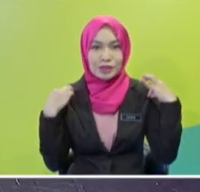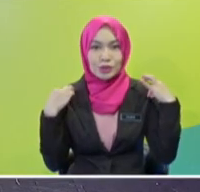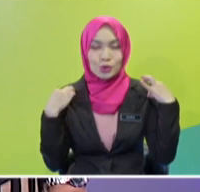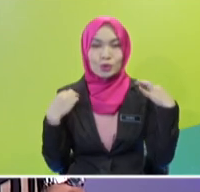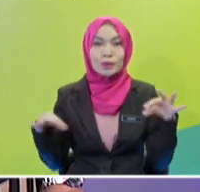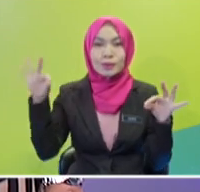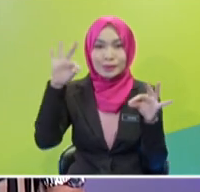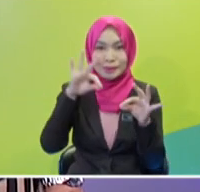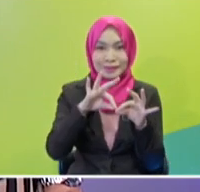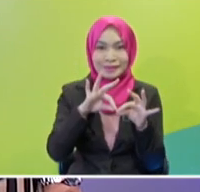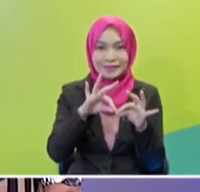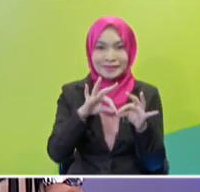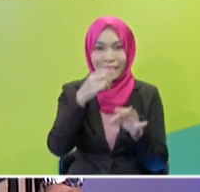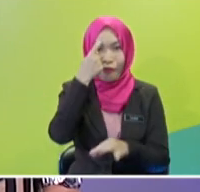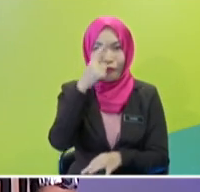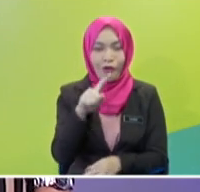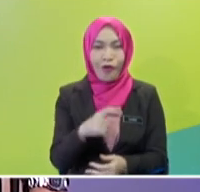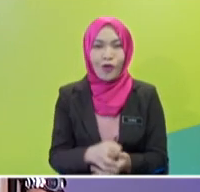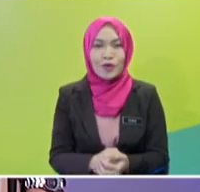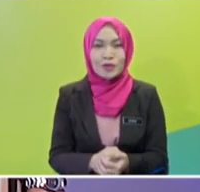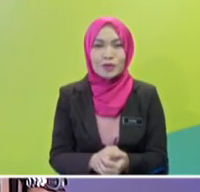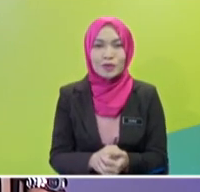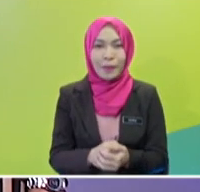some people wear uniforms when they go to work.